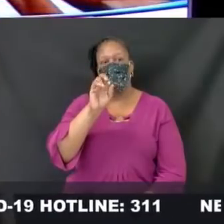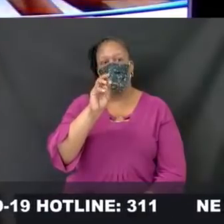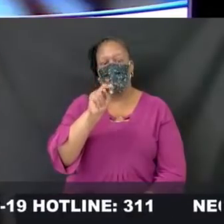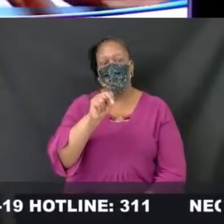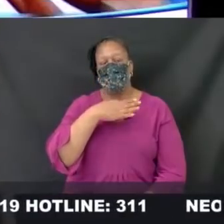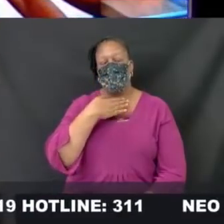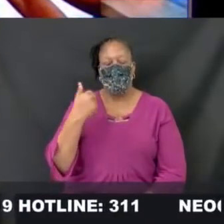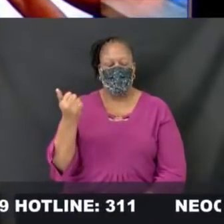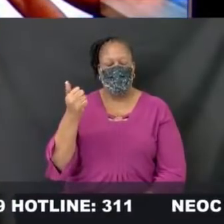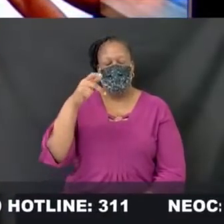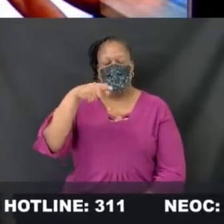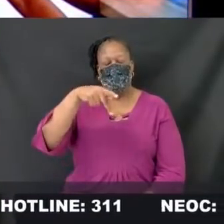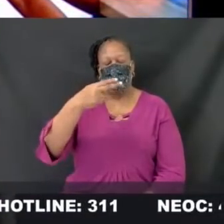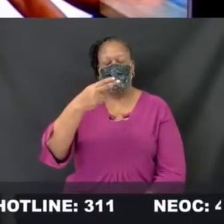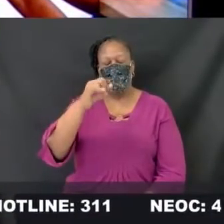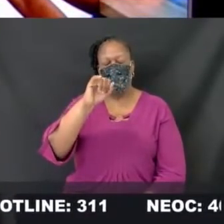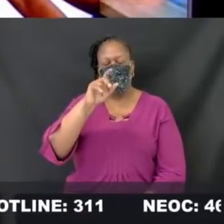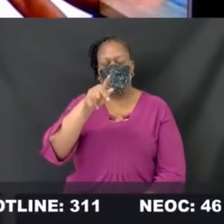invite